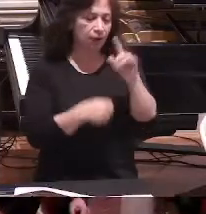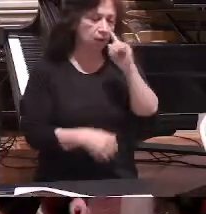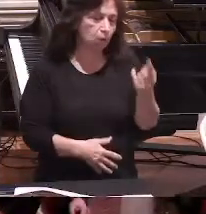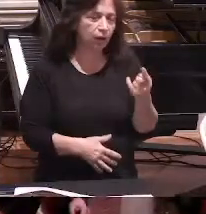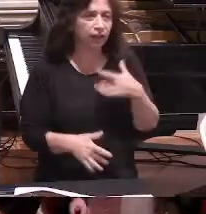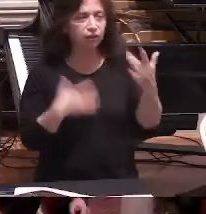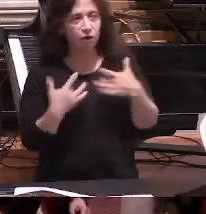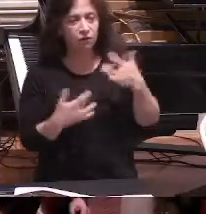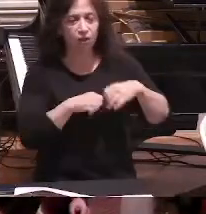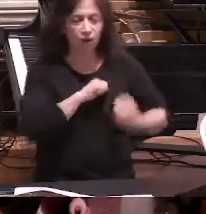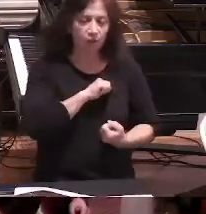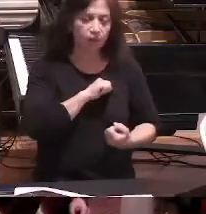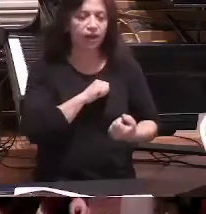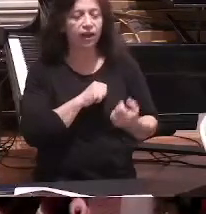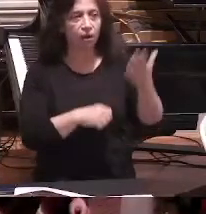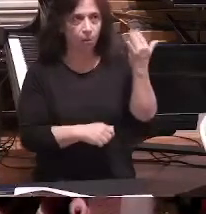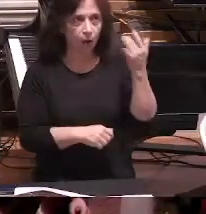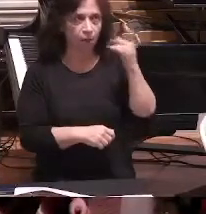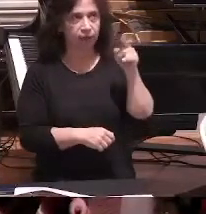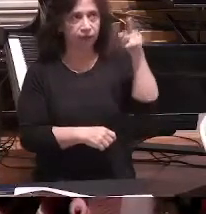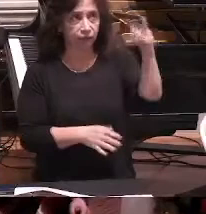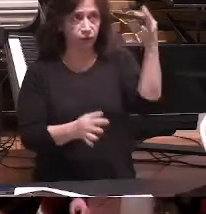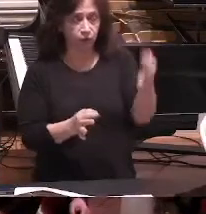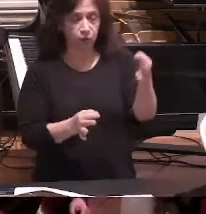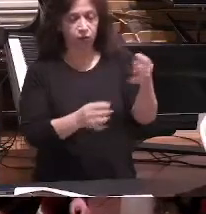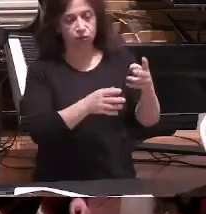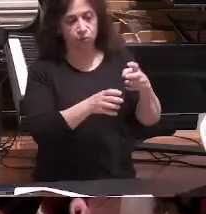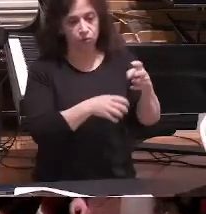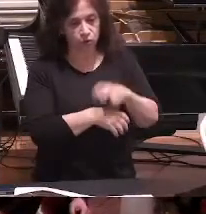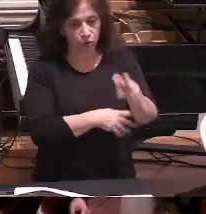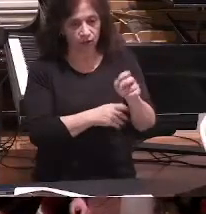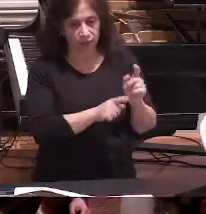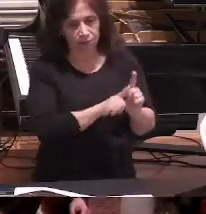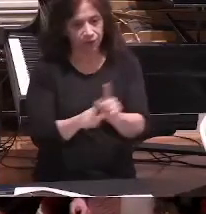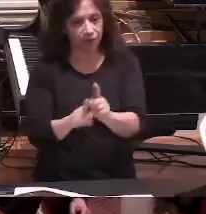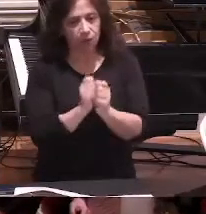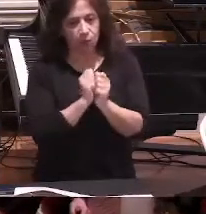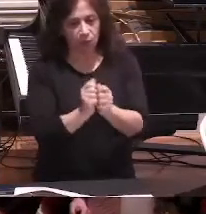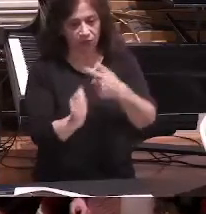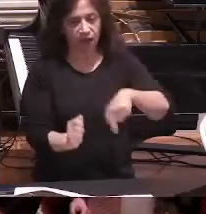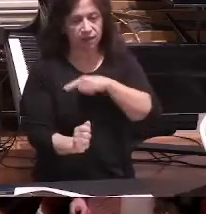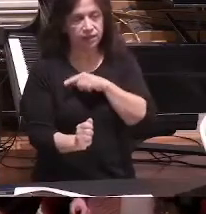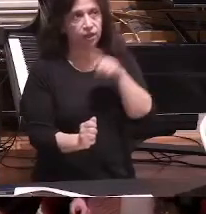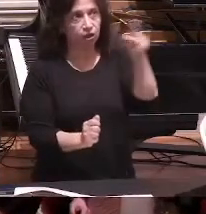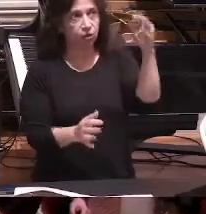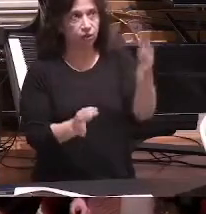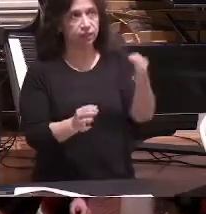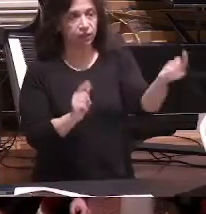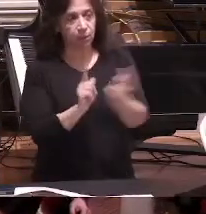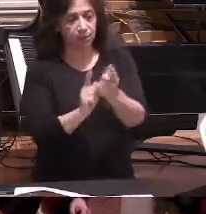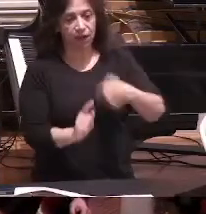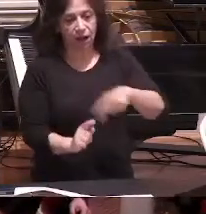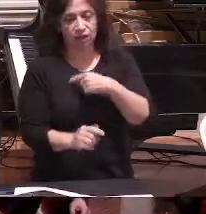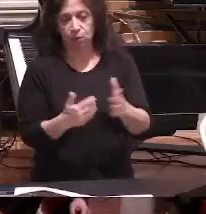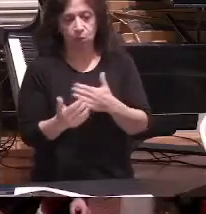and heartbreaking, because you have chosen to journey with us. You have chosen to meet us wherever we